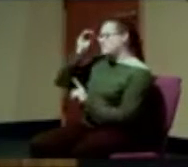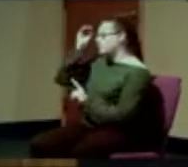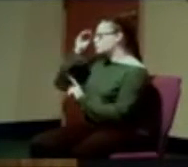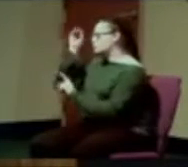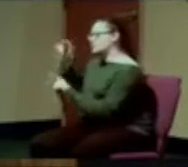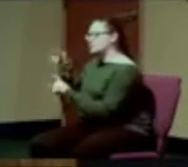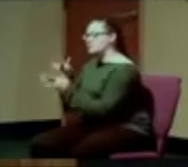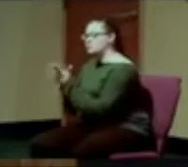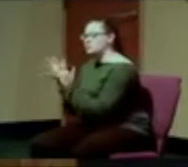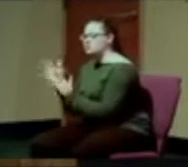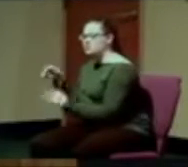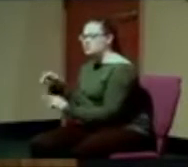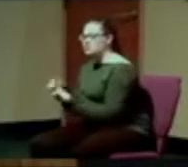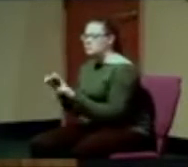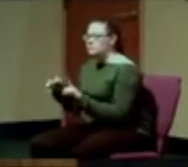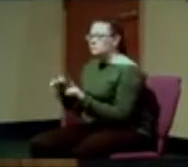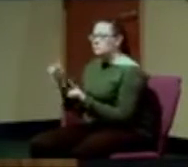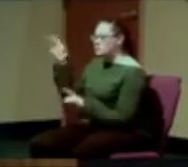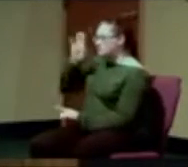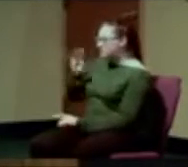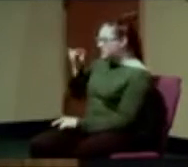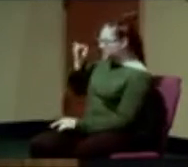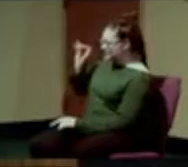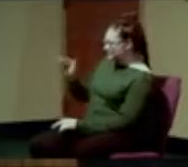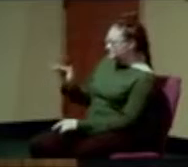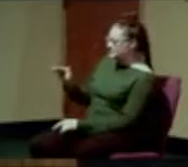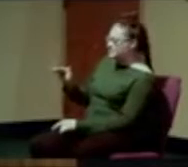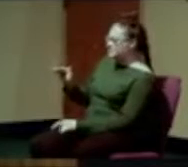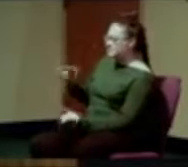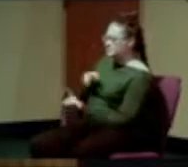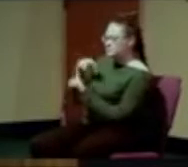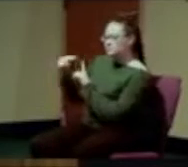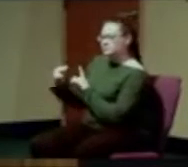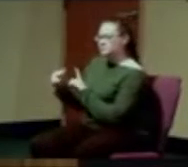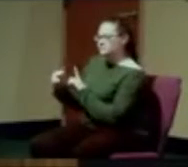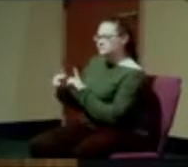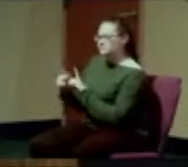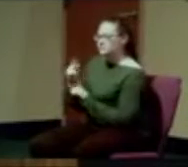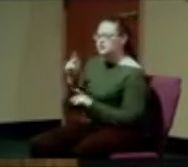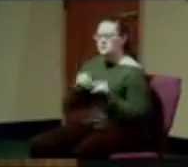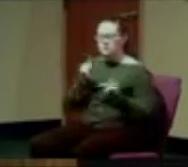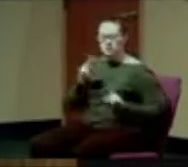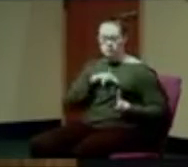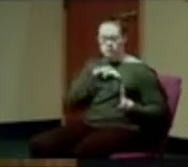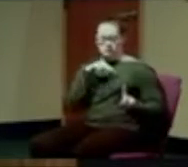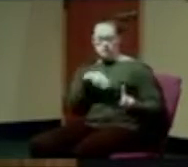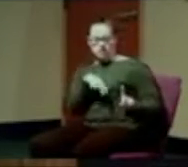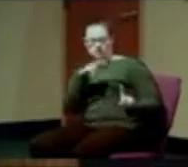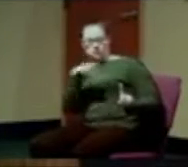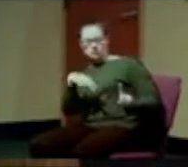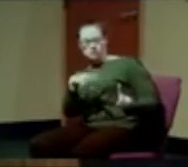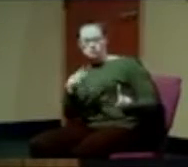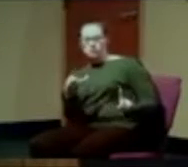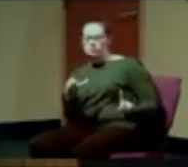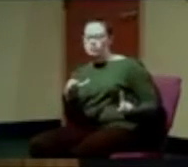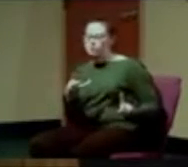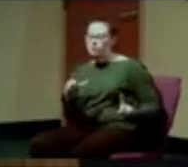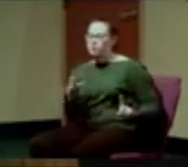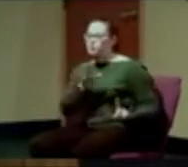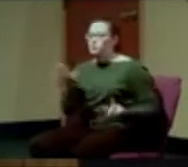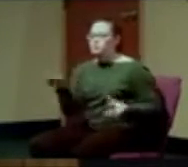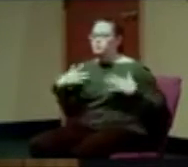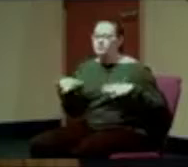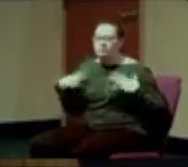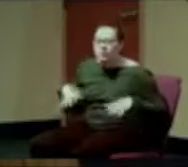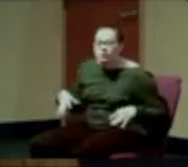important than any person's estimation. People may see you only as a part of what your vest said on it. They may